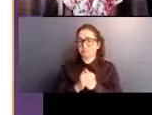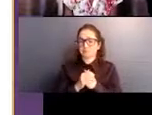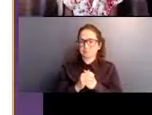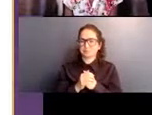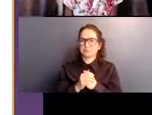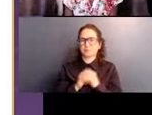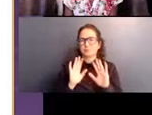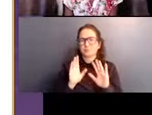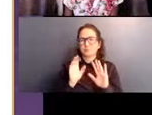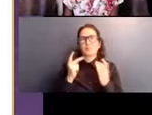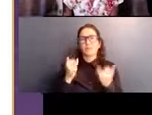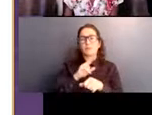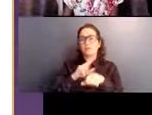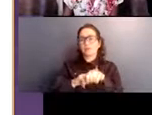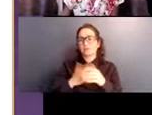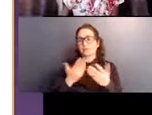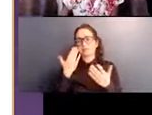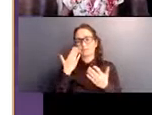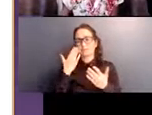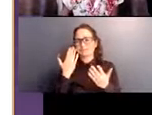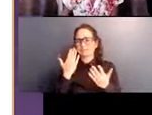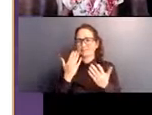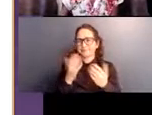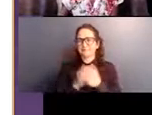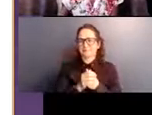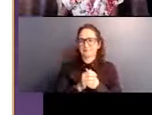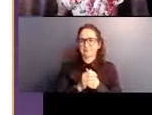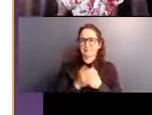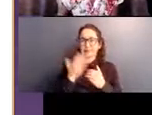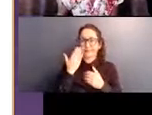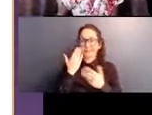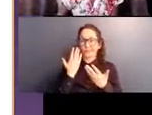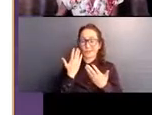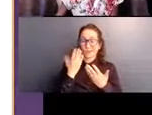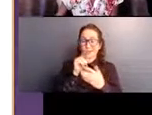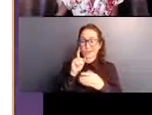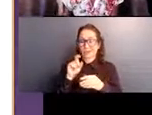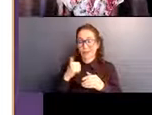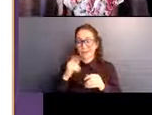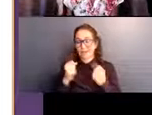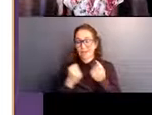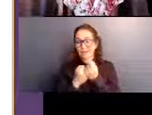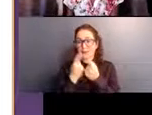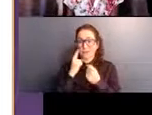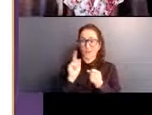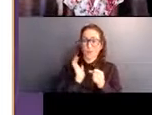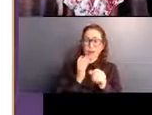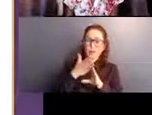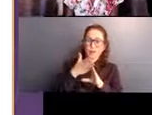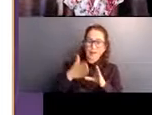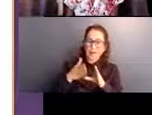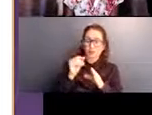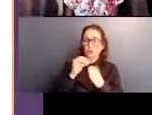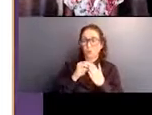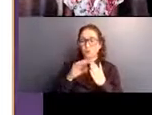Now, of course, we wouldn't have to advocate for our students or for our neighbors or for our colleagues or for our children if